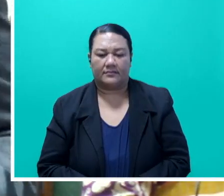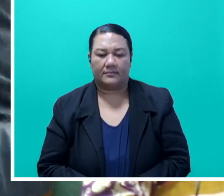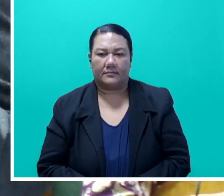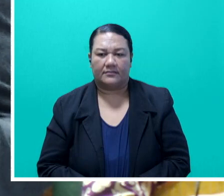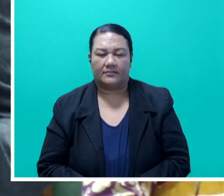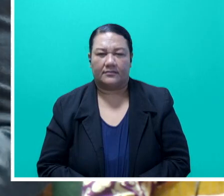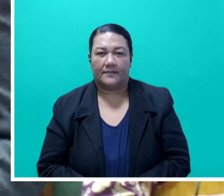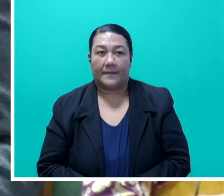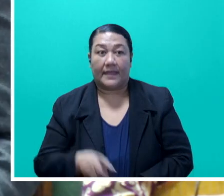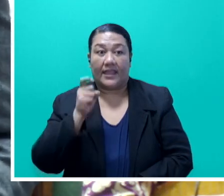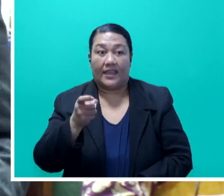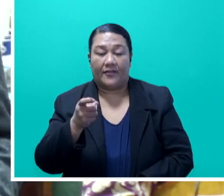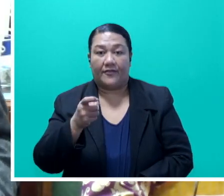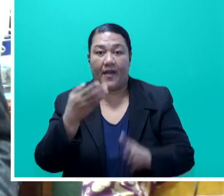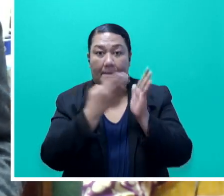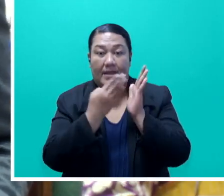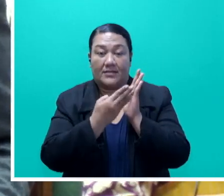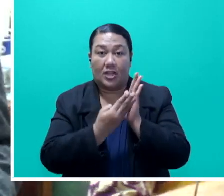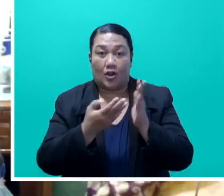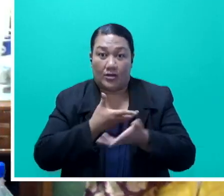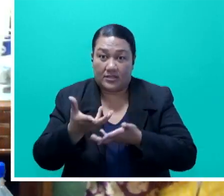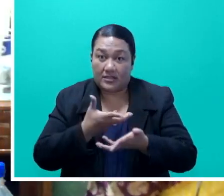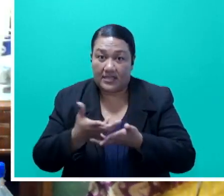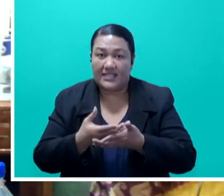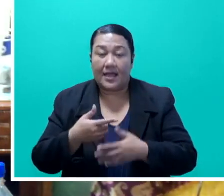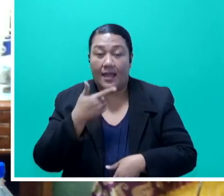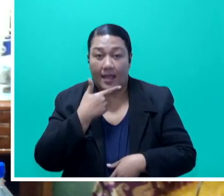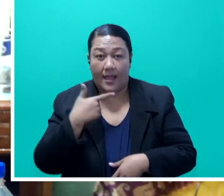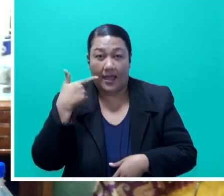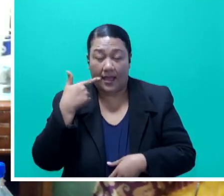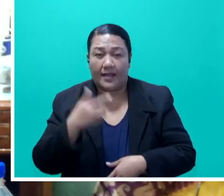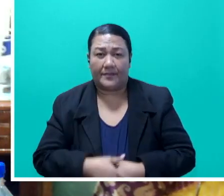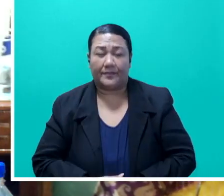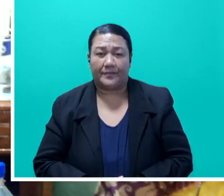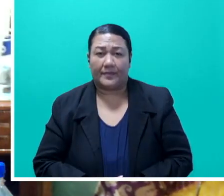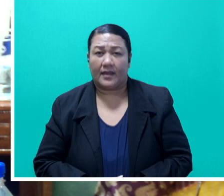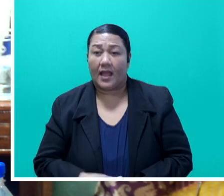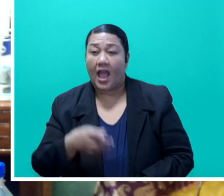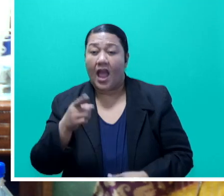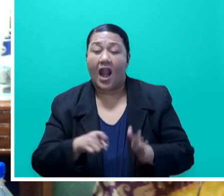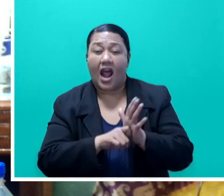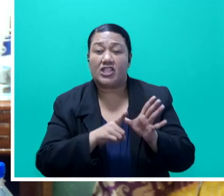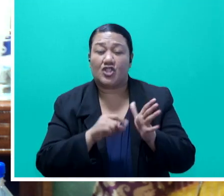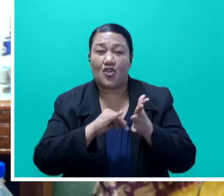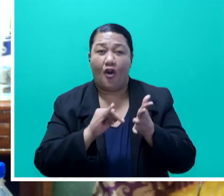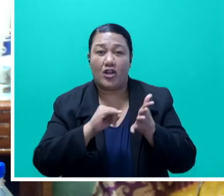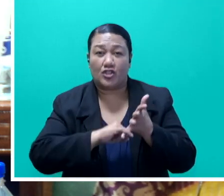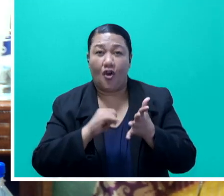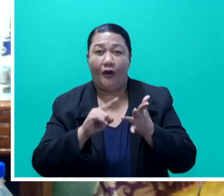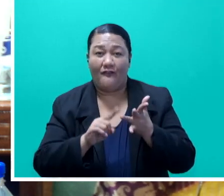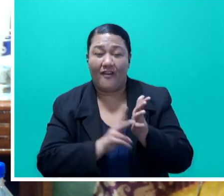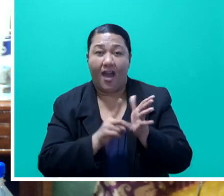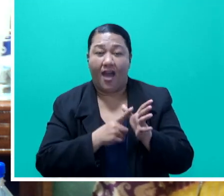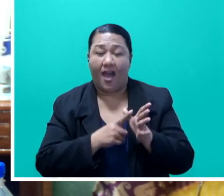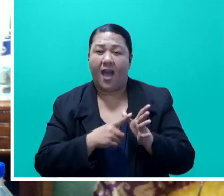come to the budget consultations, Honorable Garigari Tambua, like at least Honorable Rasova turned up, and 2 or 3 other of his